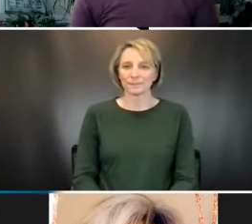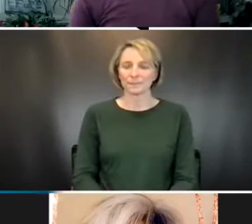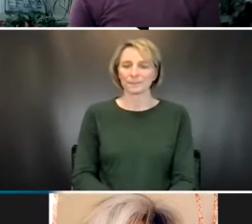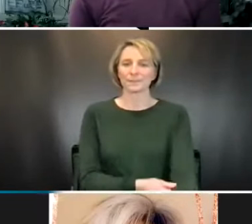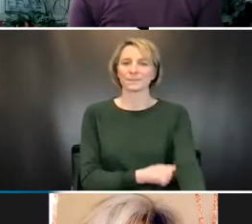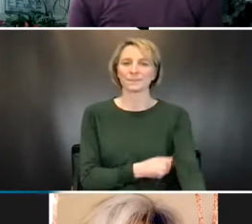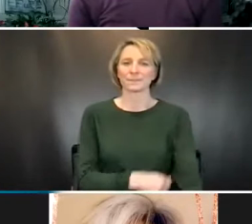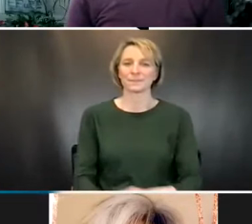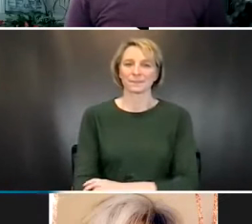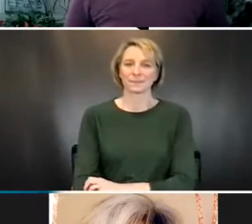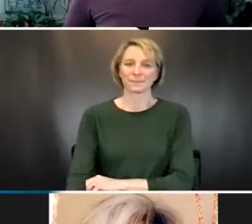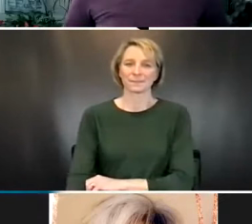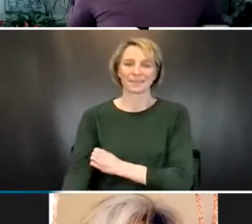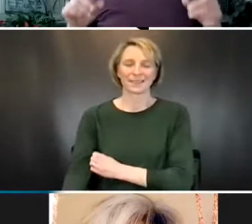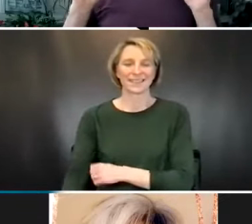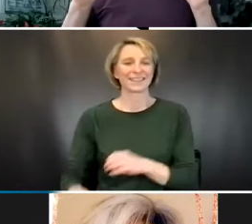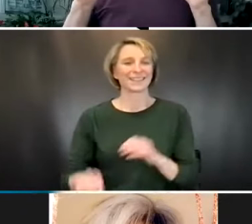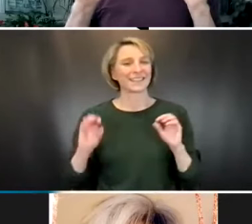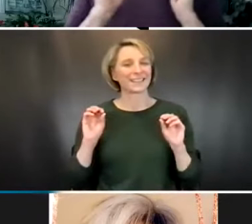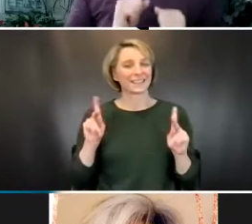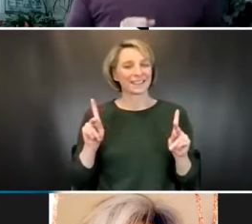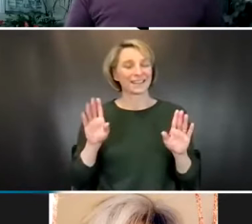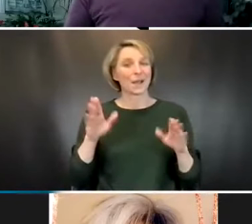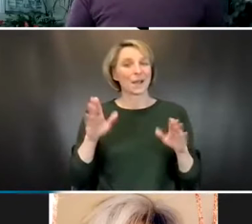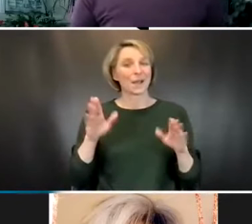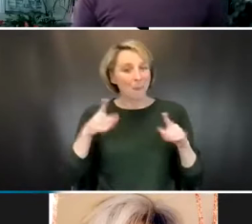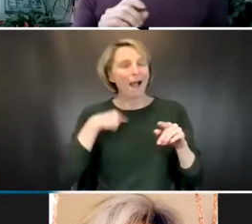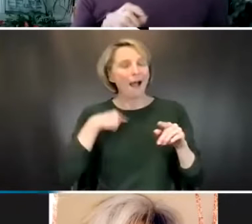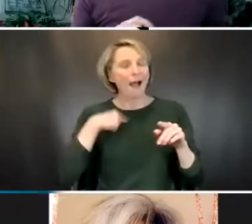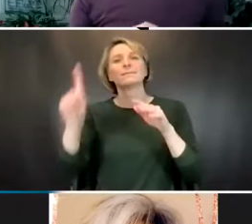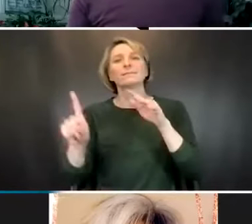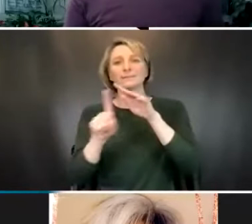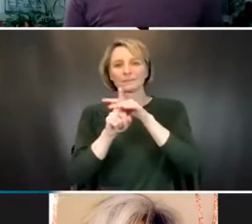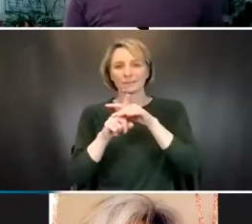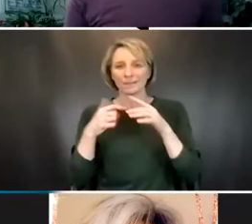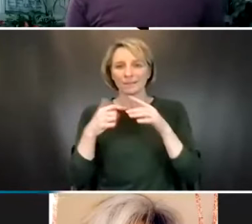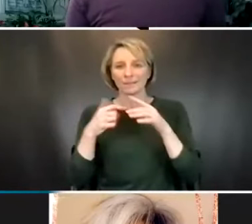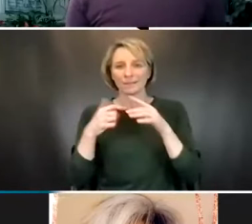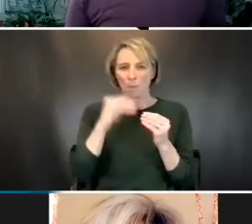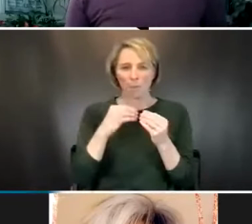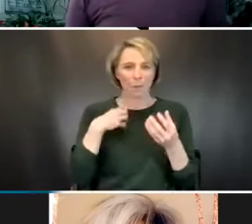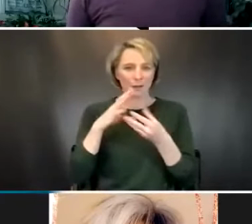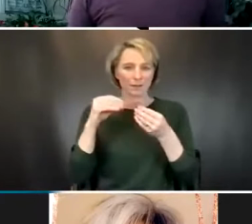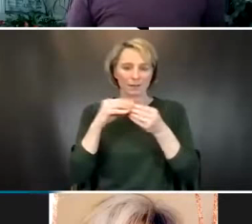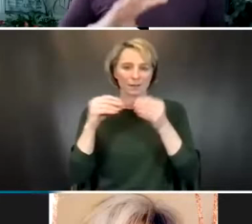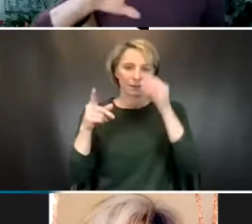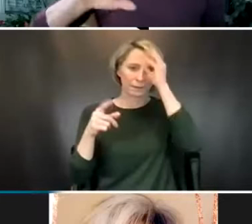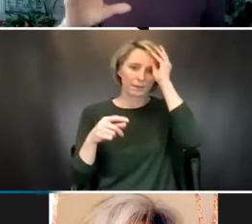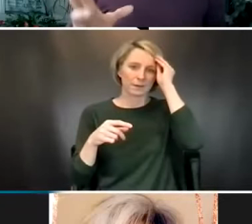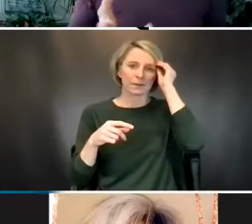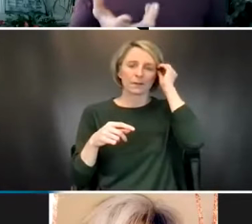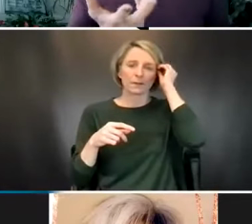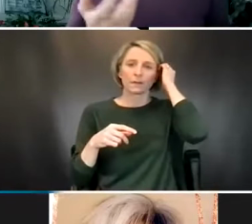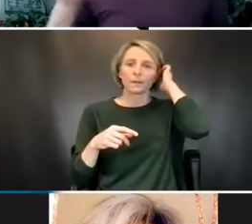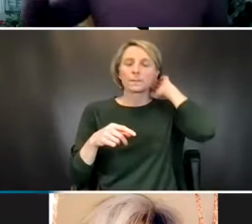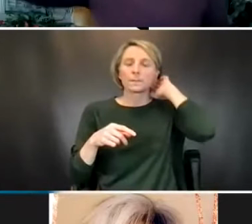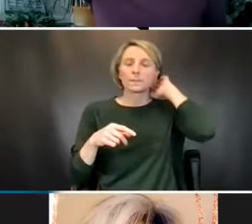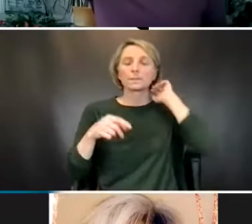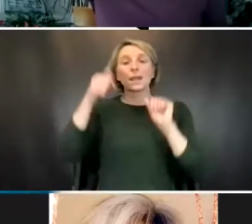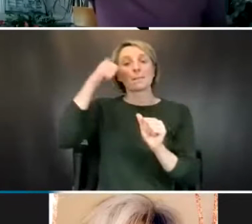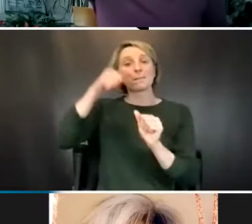All right. While we were doing that, I thought of one more thing that I had wanted to mention. For completing the stress